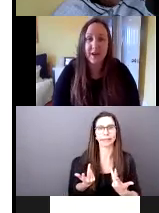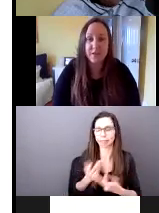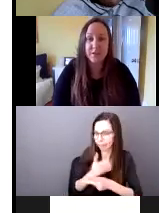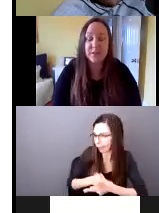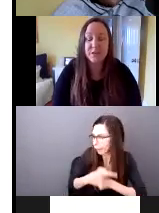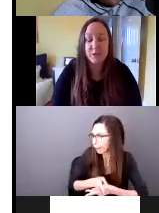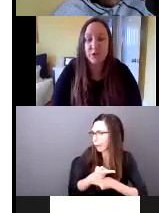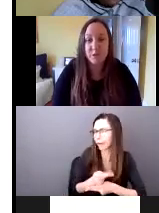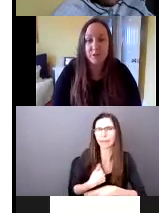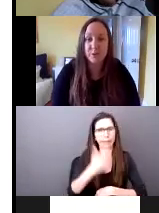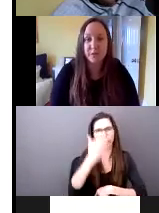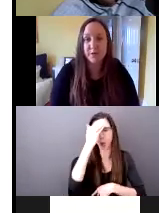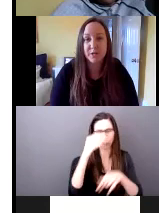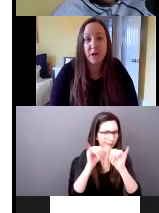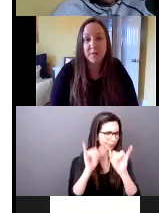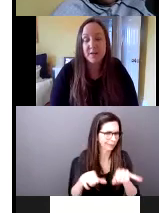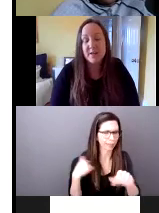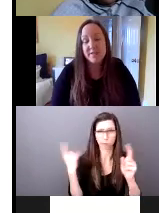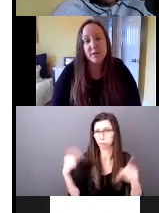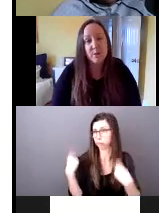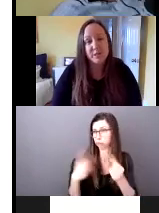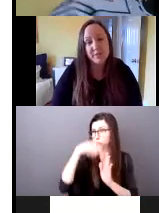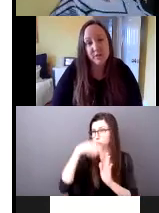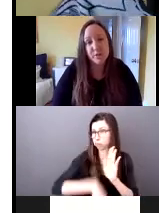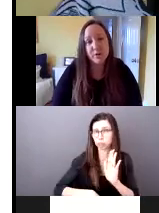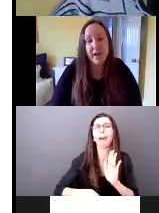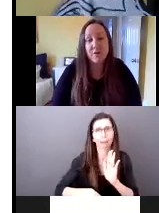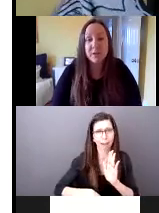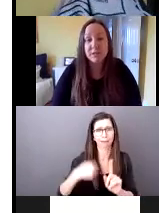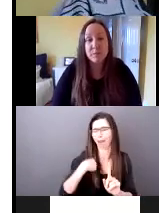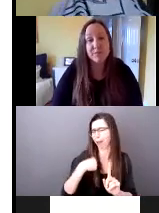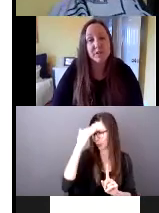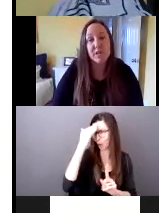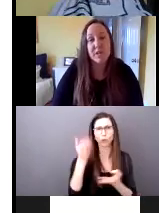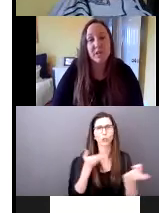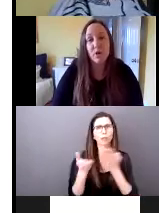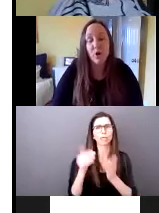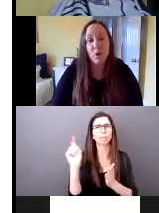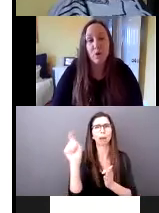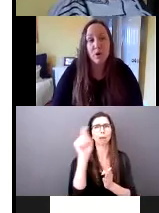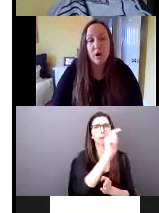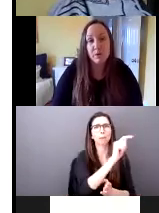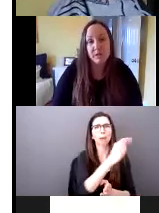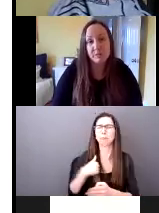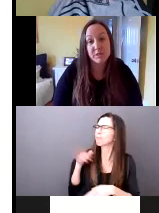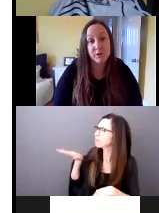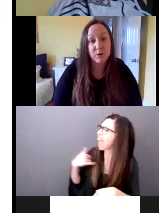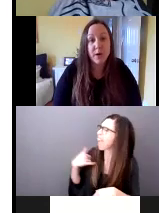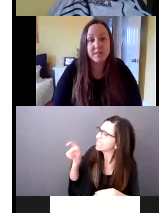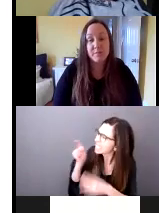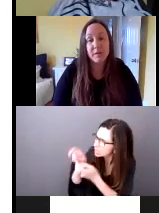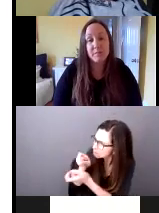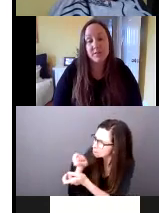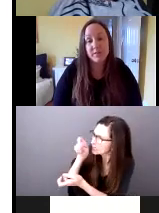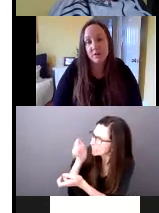in the healthcare system or the community for a really long time. They know it's available and they have a really specific need or a really specific